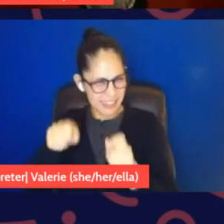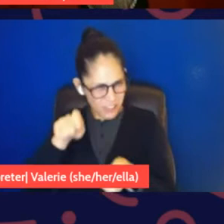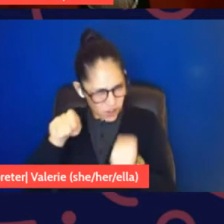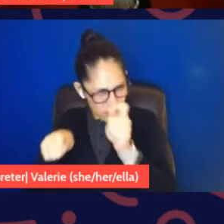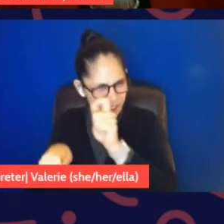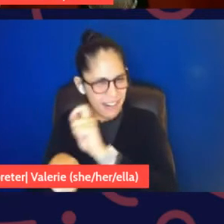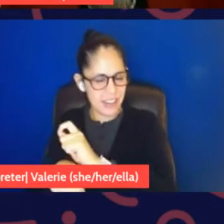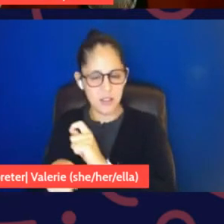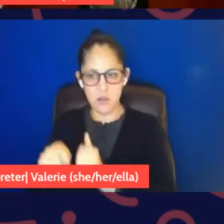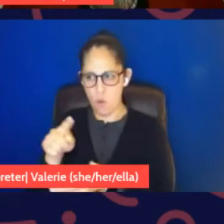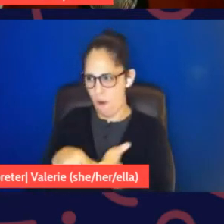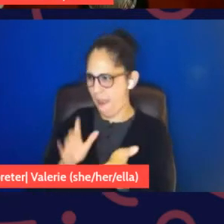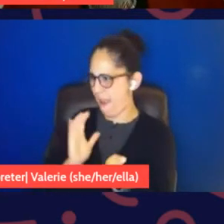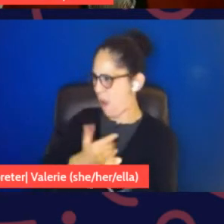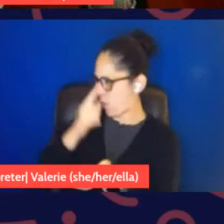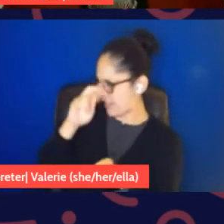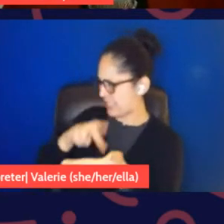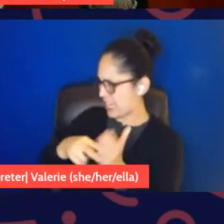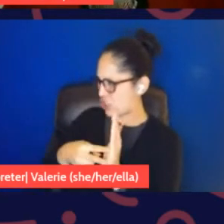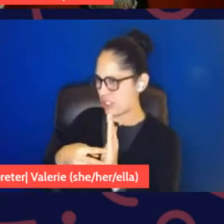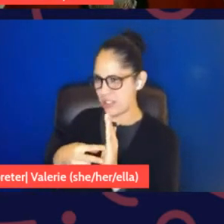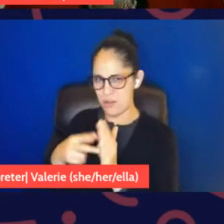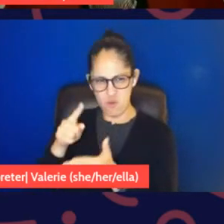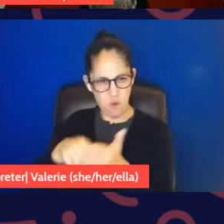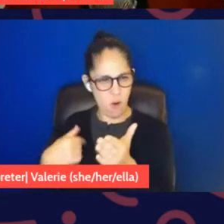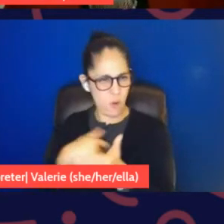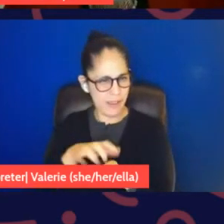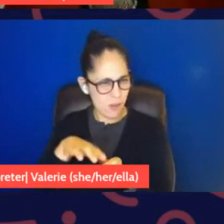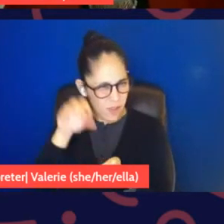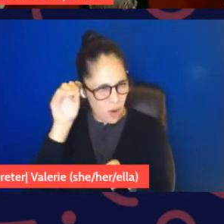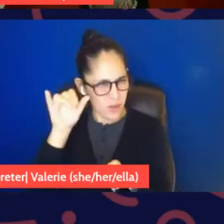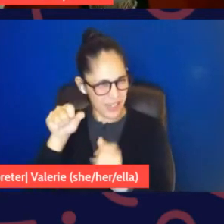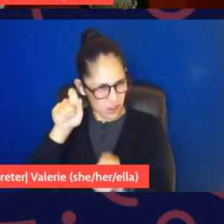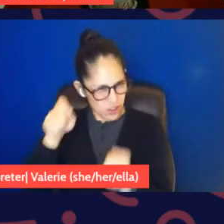discovery. And then what does it mean to be in conversation